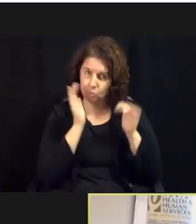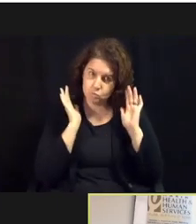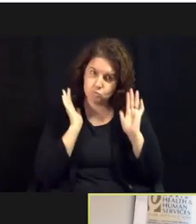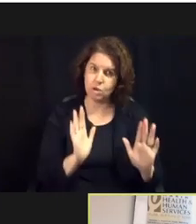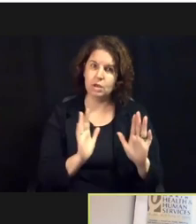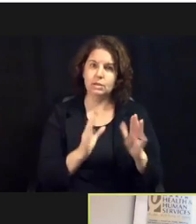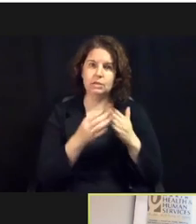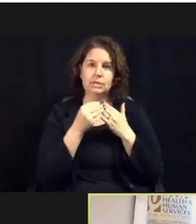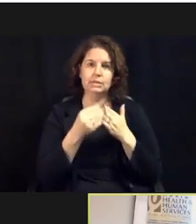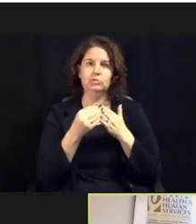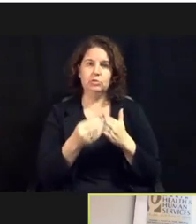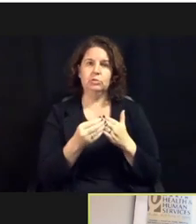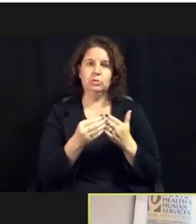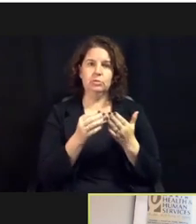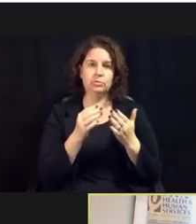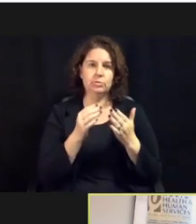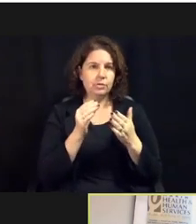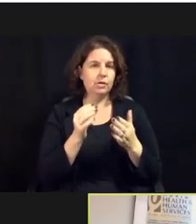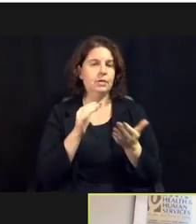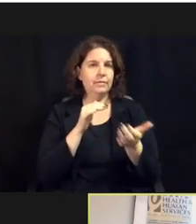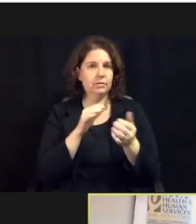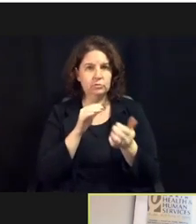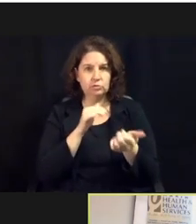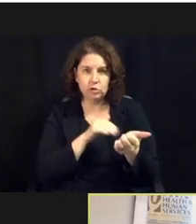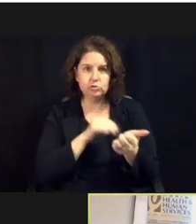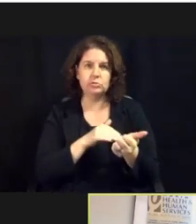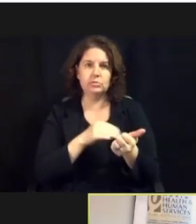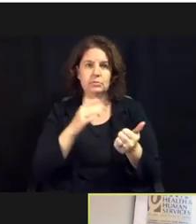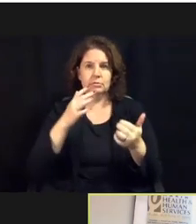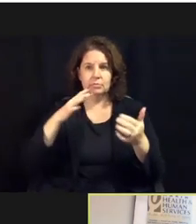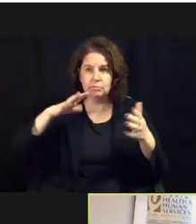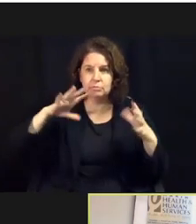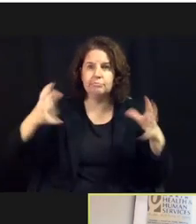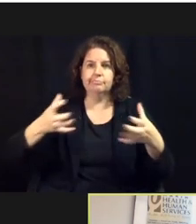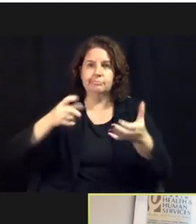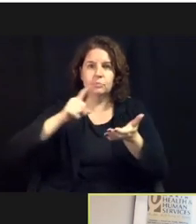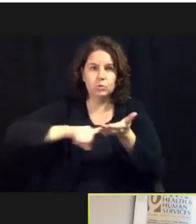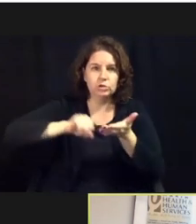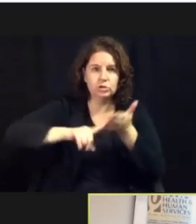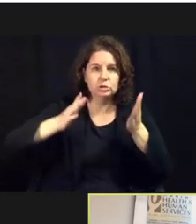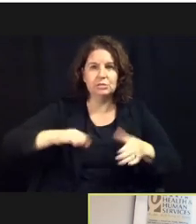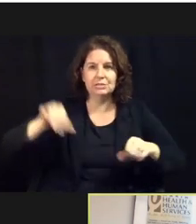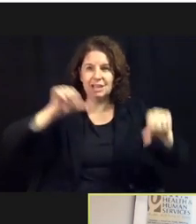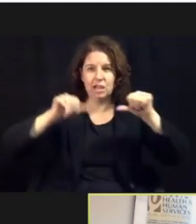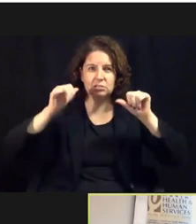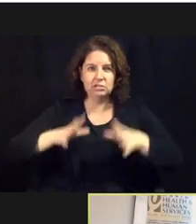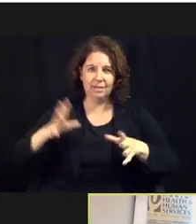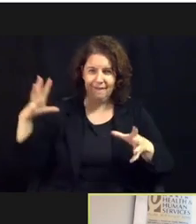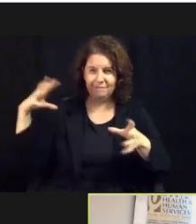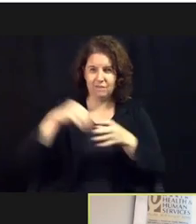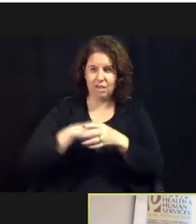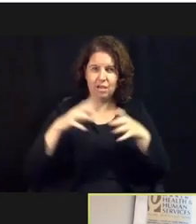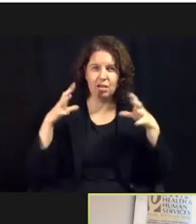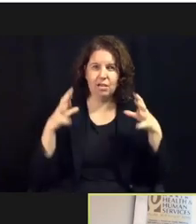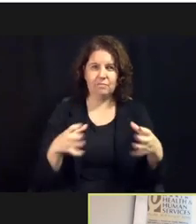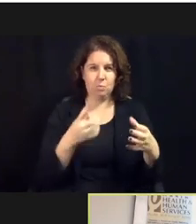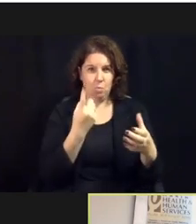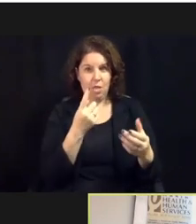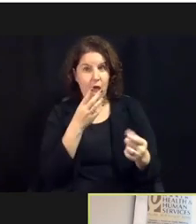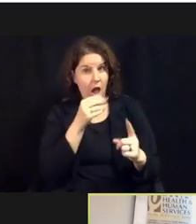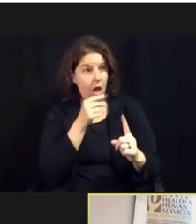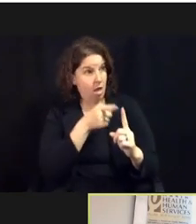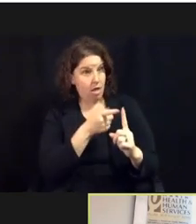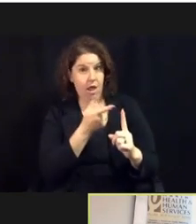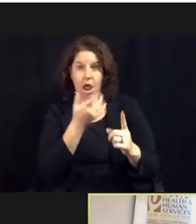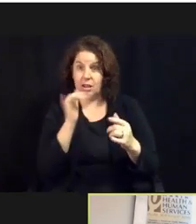physician, epidemiologist, and scientist combined in one. And thank you, Dr. Willis, for hanging in